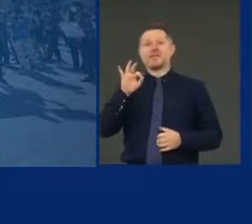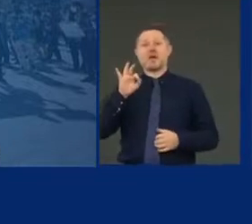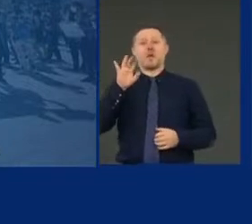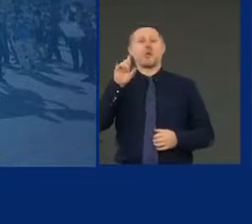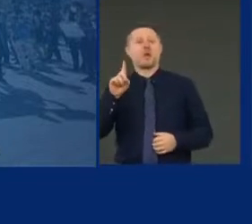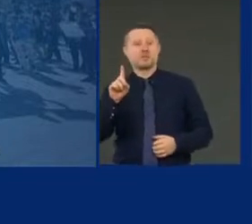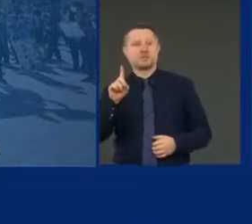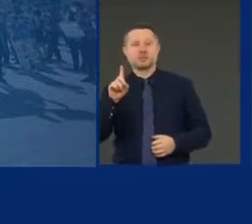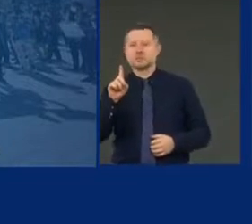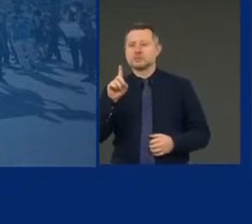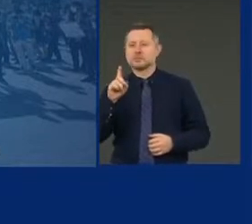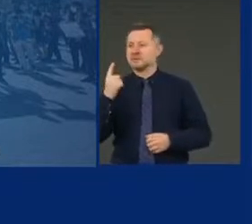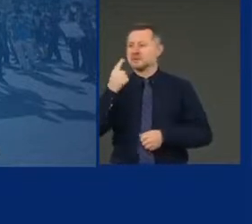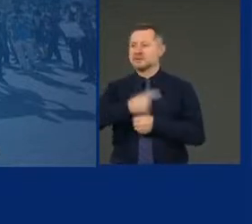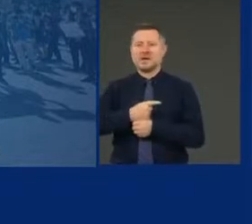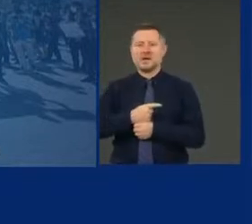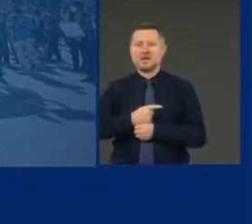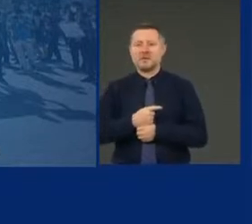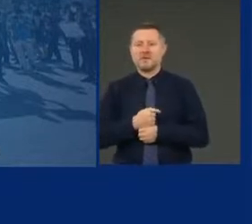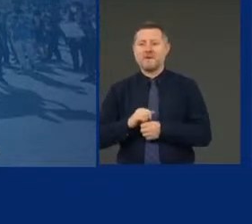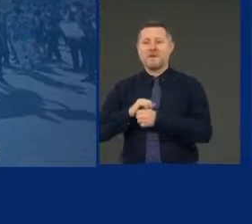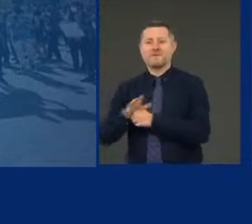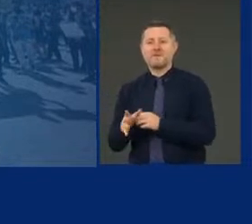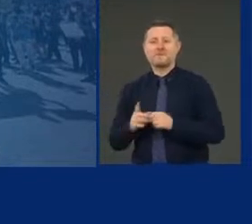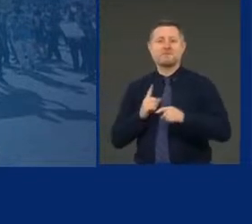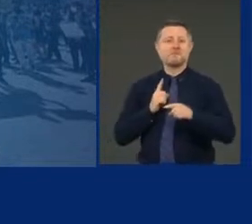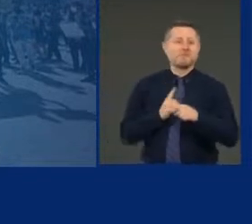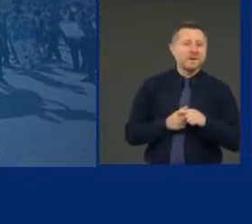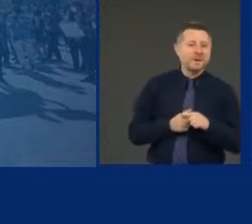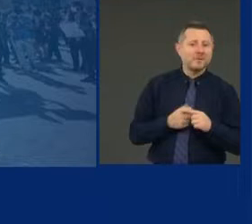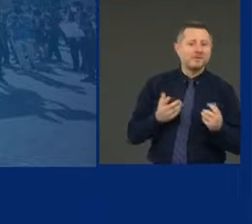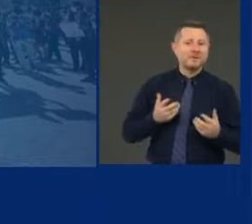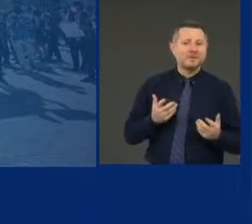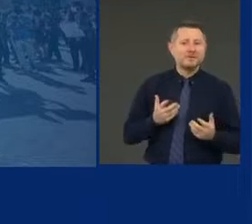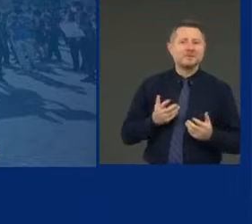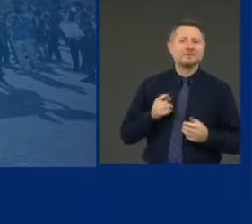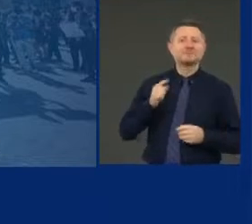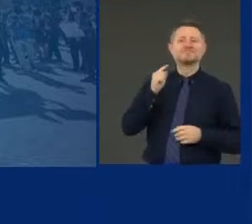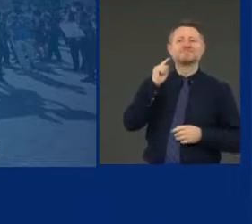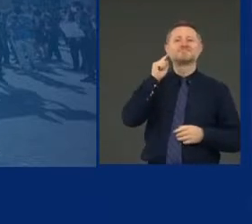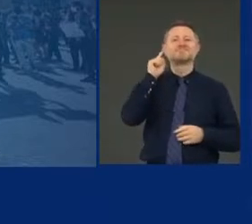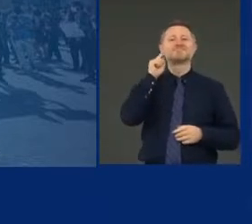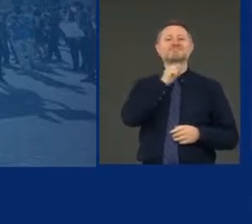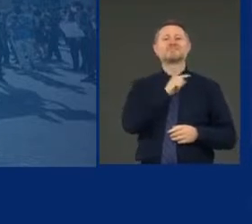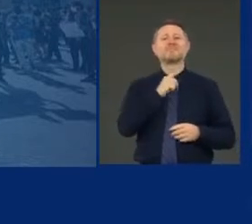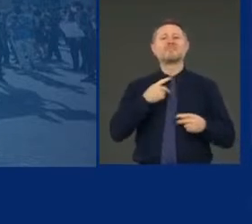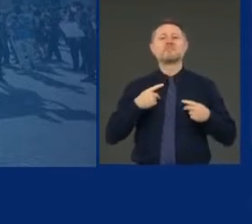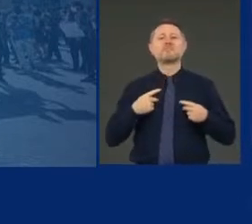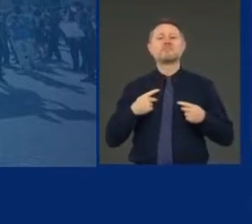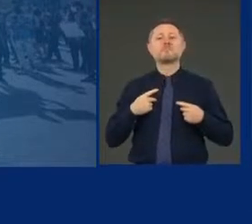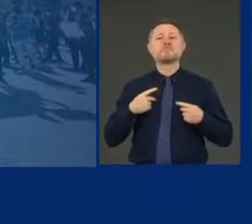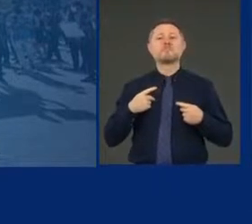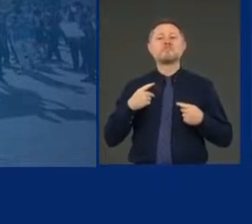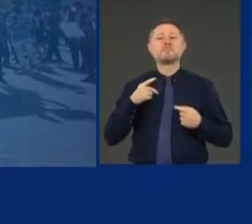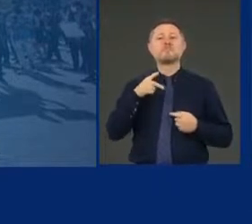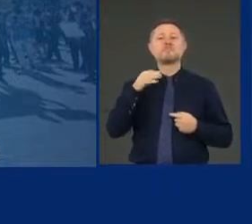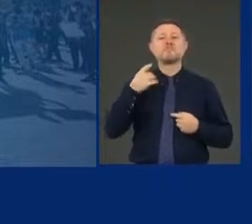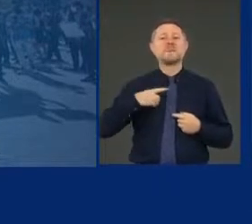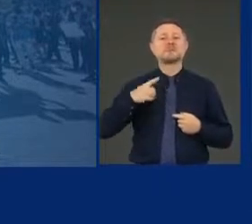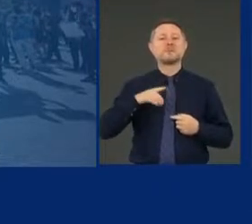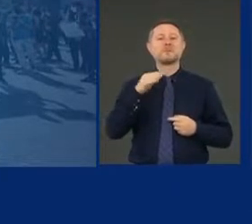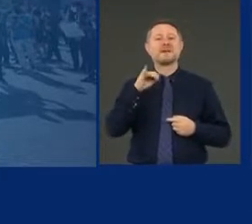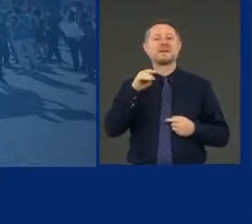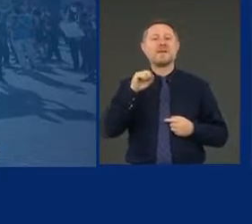crisis, and we have the situation in Minneapolis with the racial